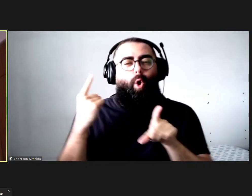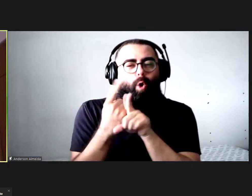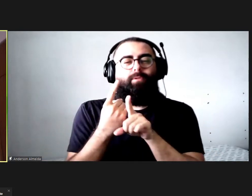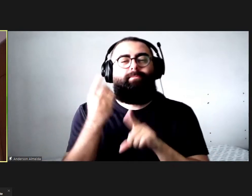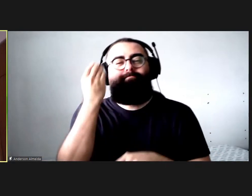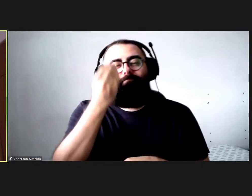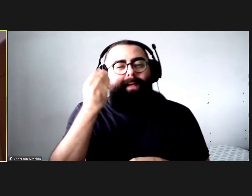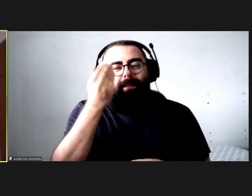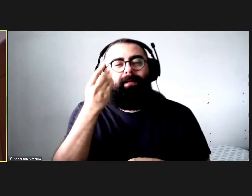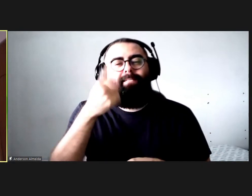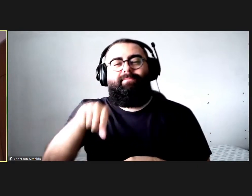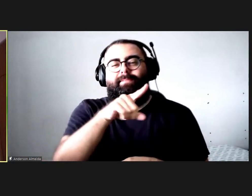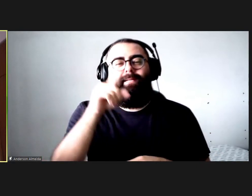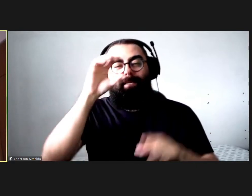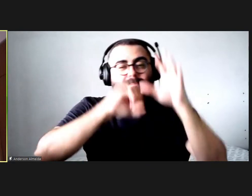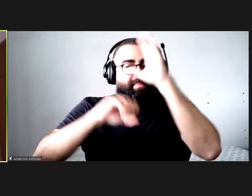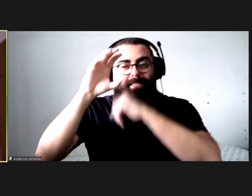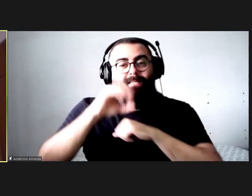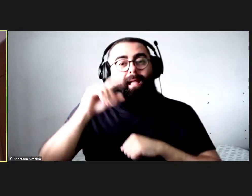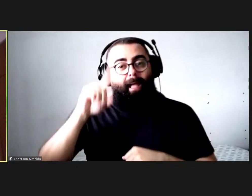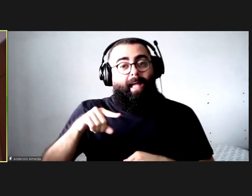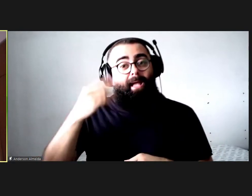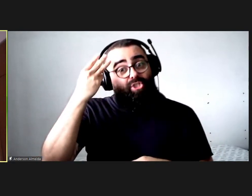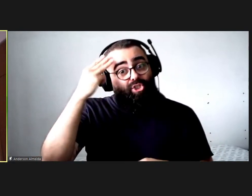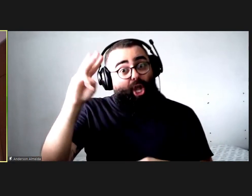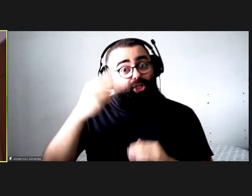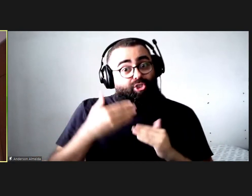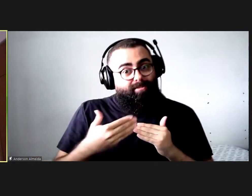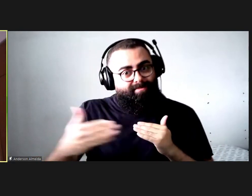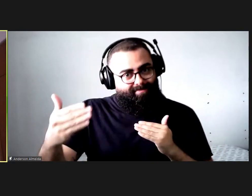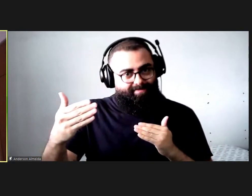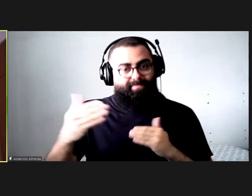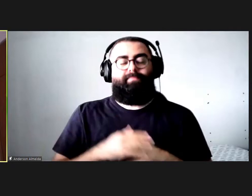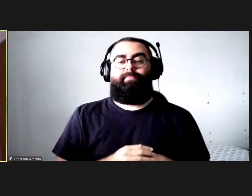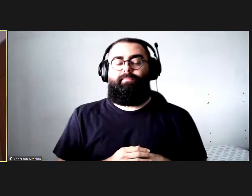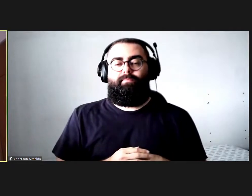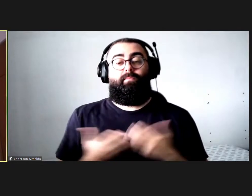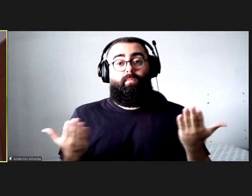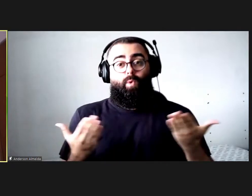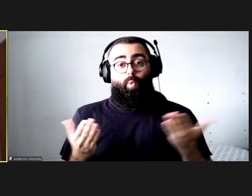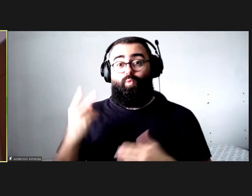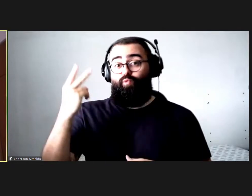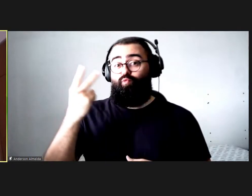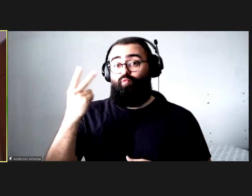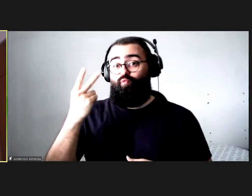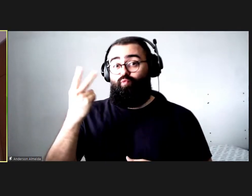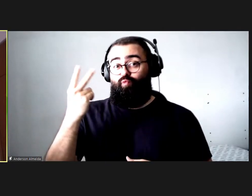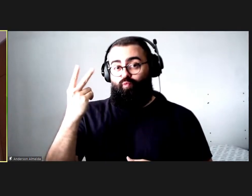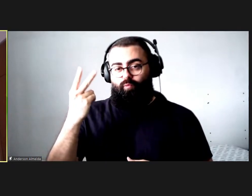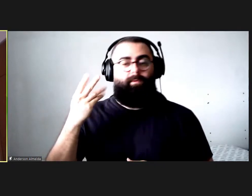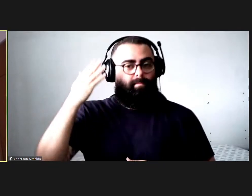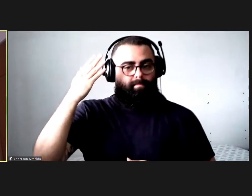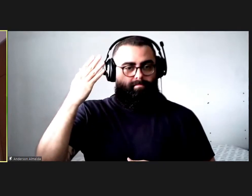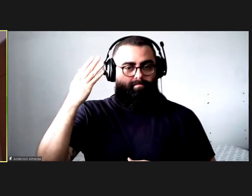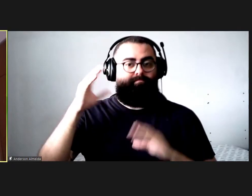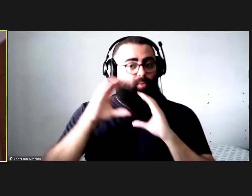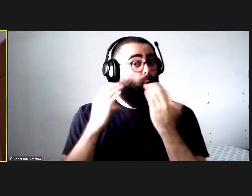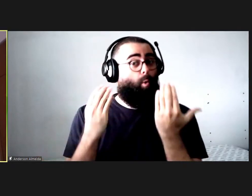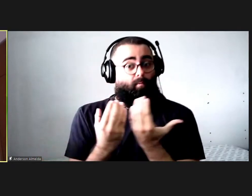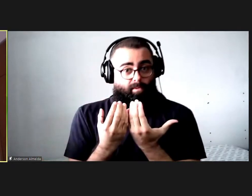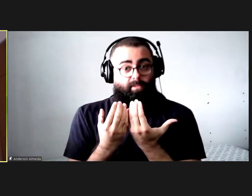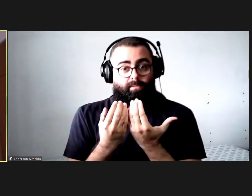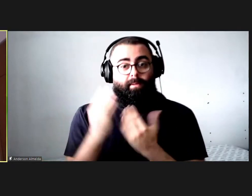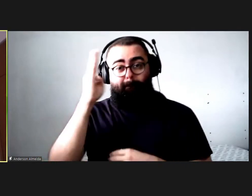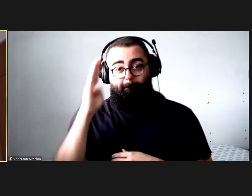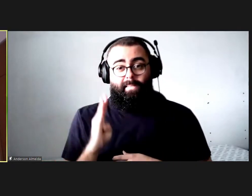experience throughout the next 3 days. This is the second edition of the Brazilian Conference on